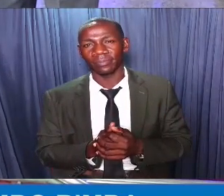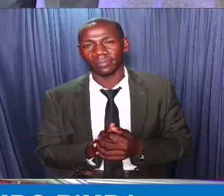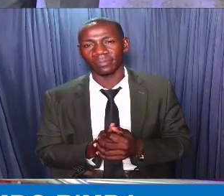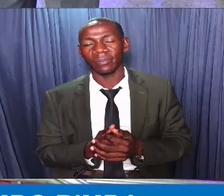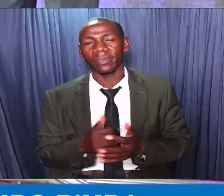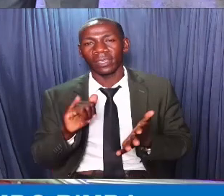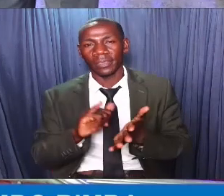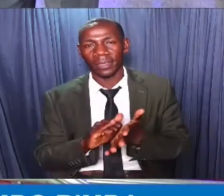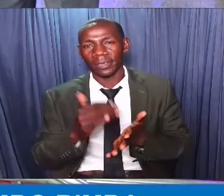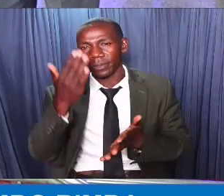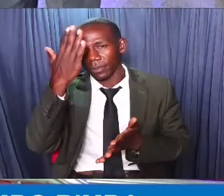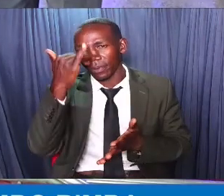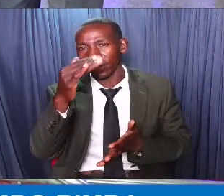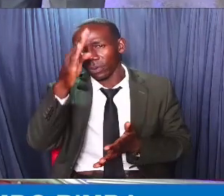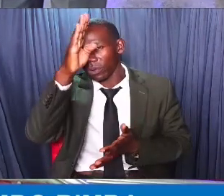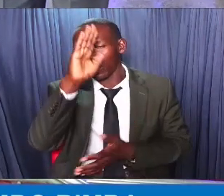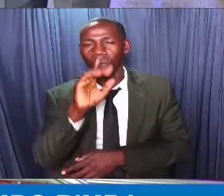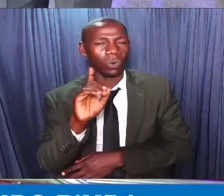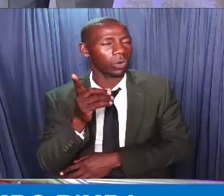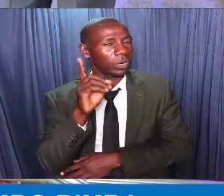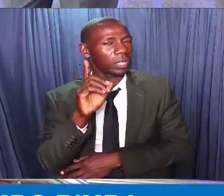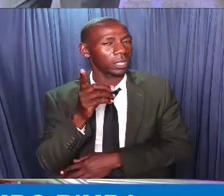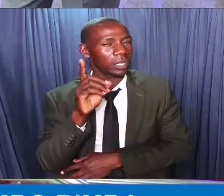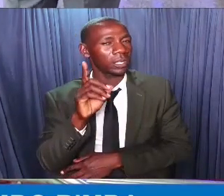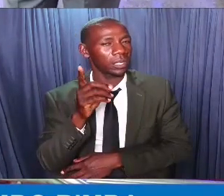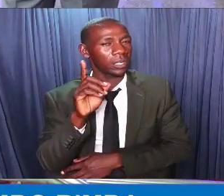Ndio. That's Mungu why anaonya. God is warning.